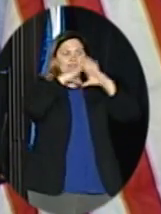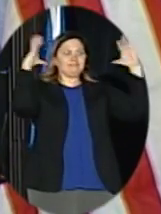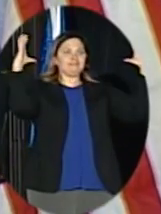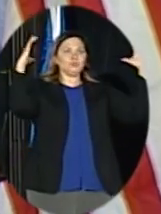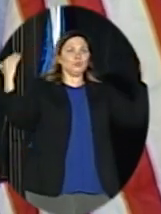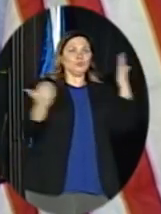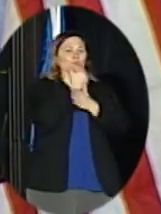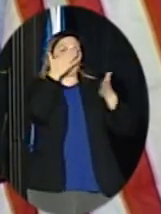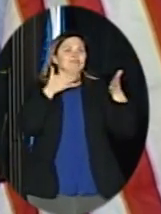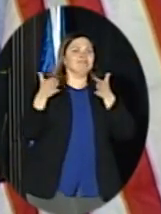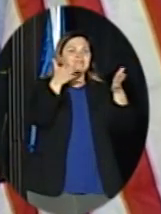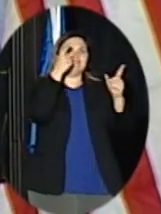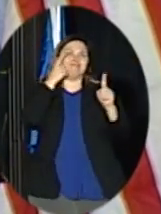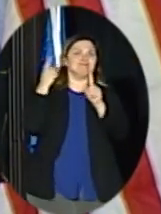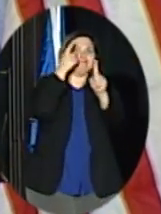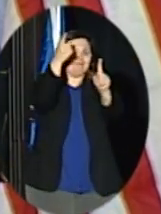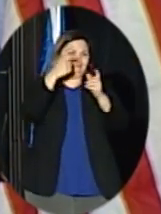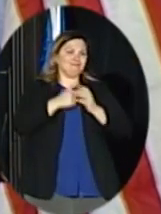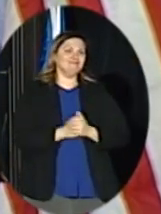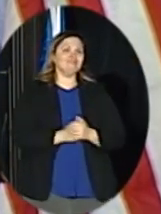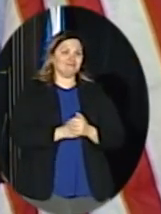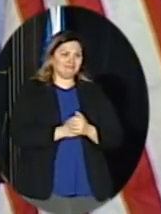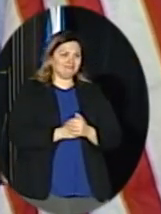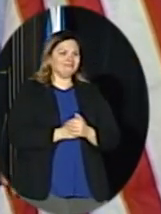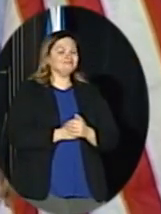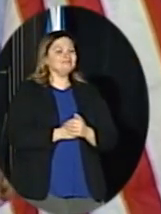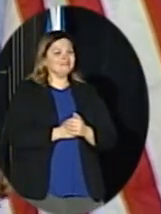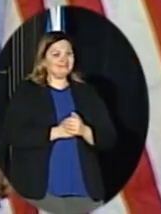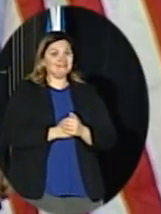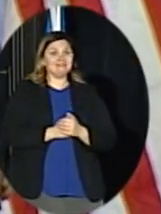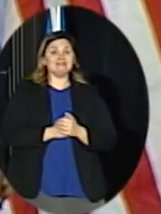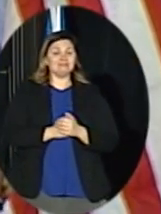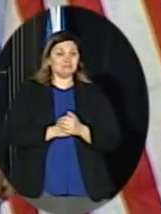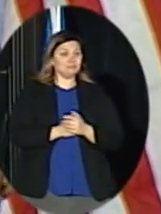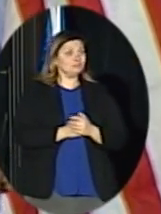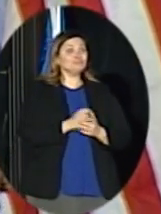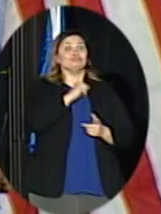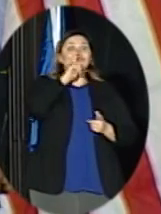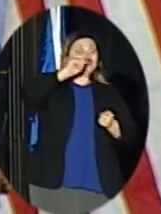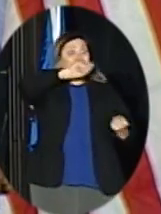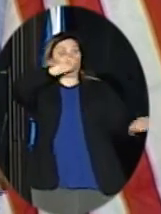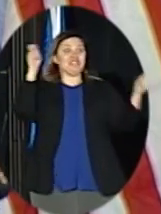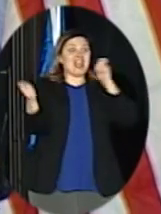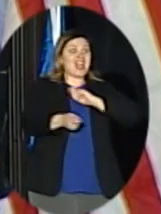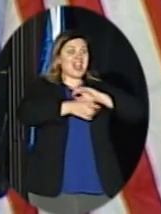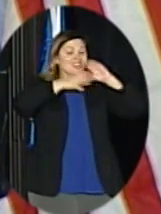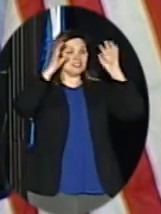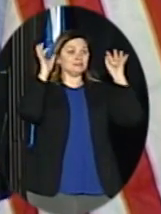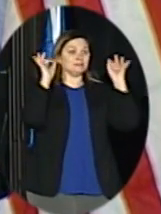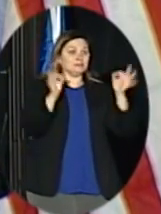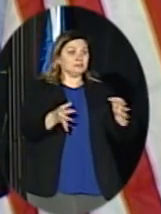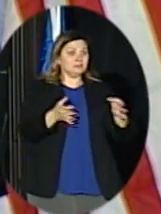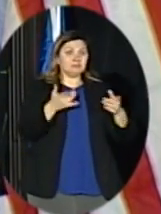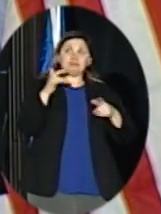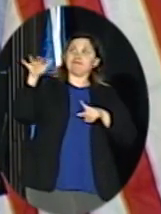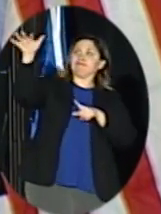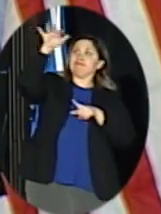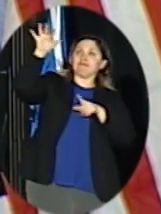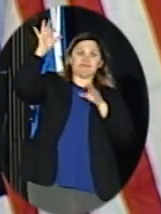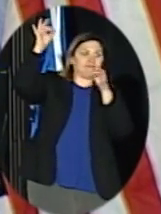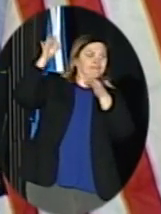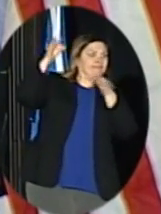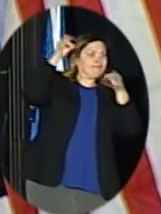History has shown that real, transformative change doesn't come from the decisions of leaders, but from the resolve of regular